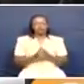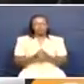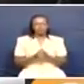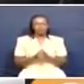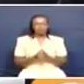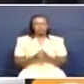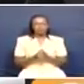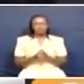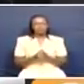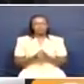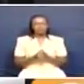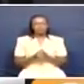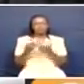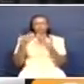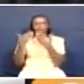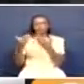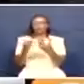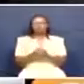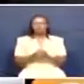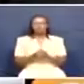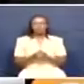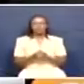with cause. Thank you, my lord.